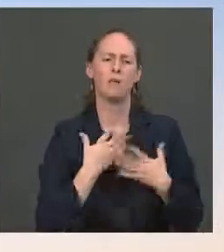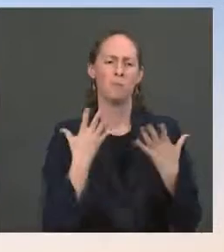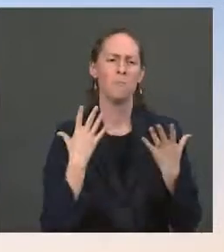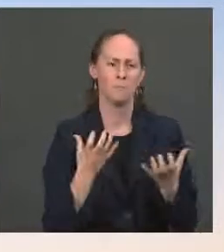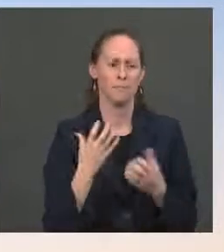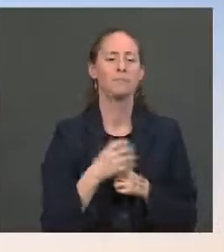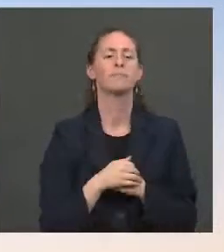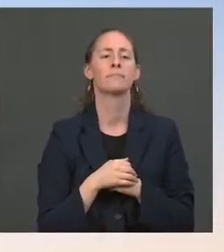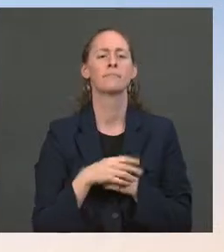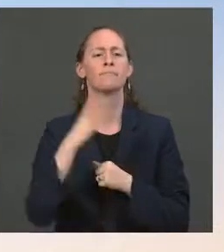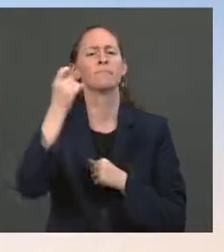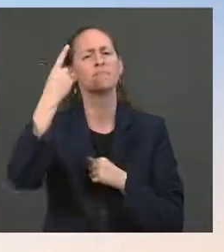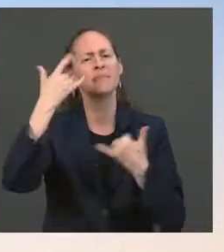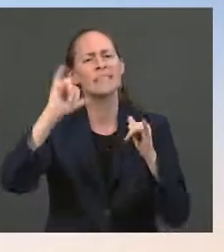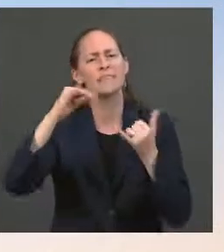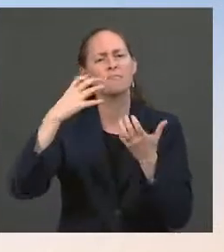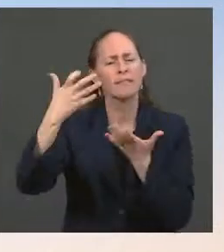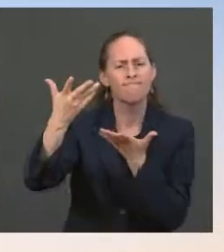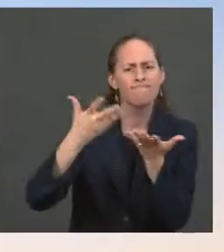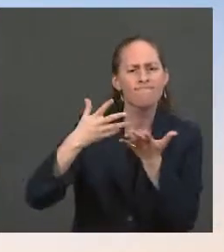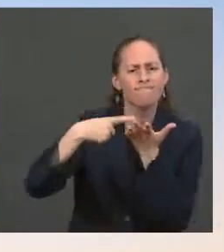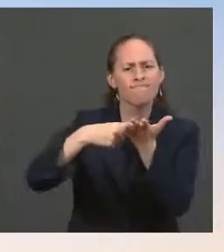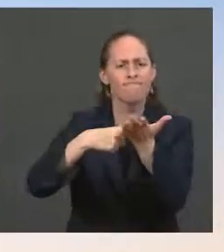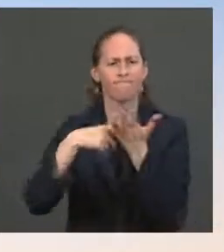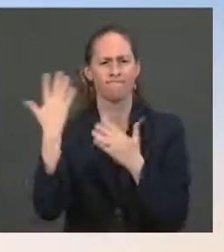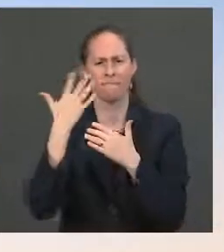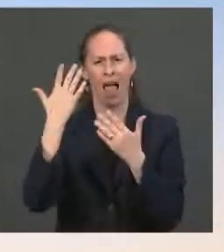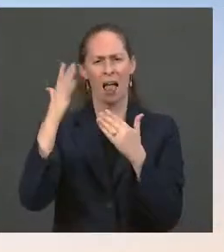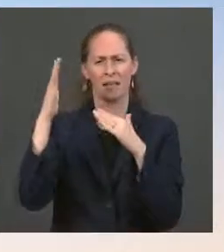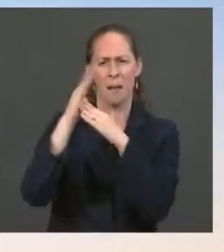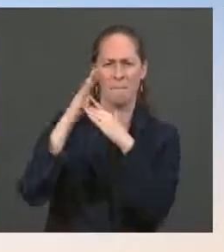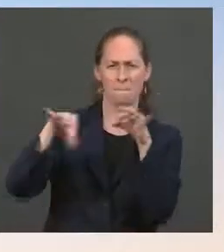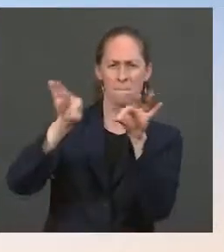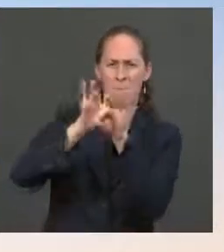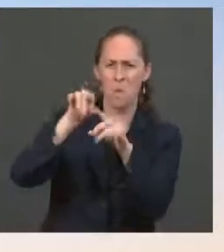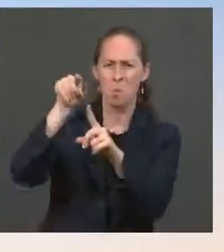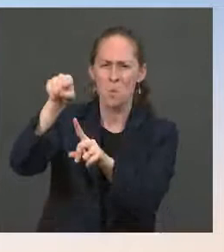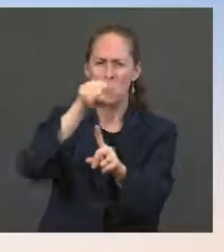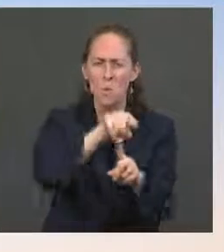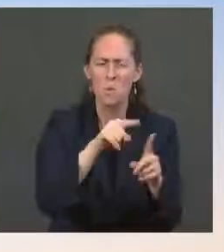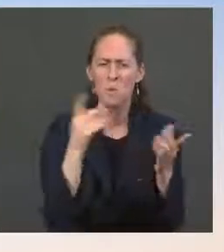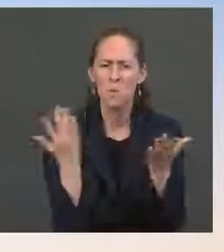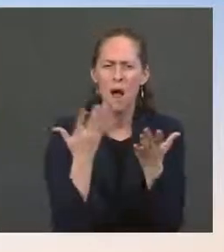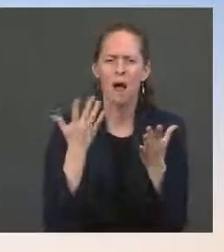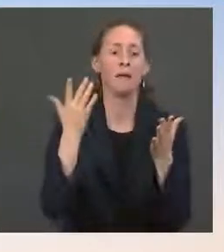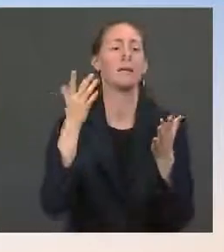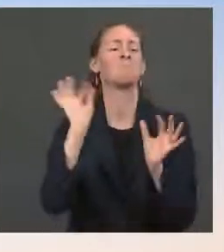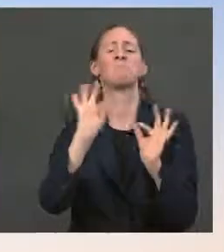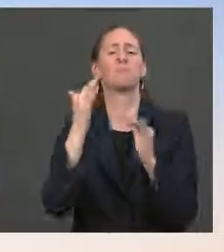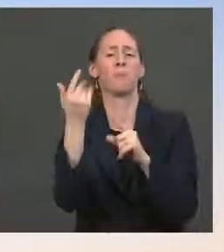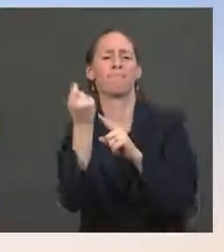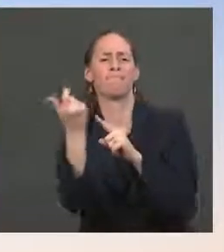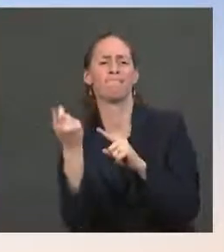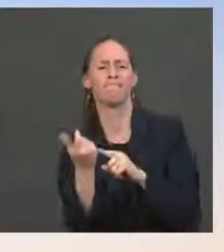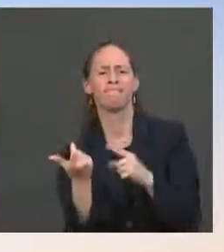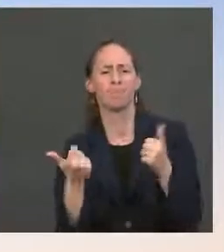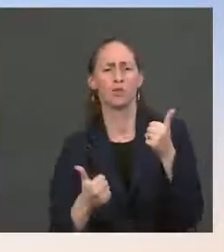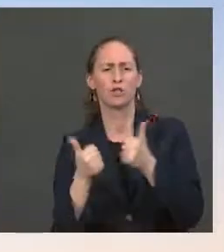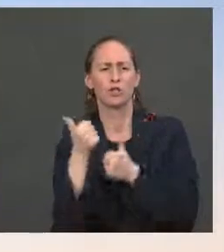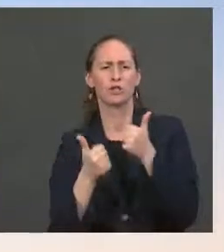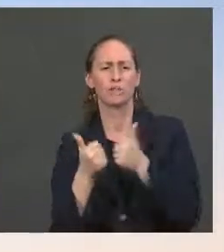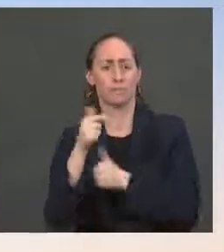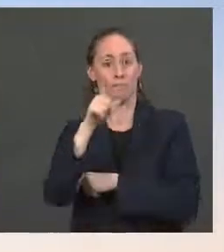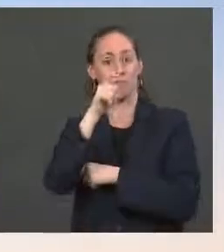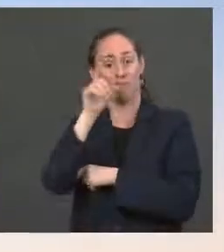hear from everybody on what their top lines are and what their priorities are. These were his initial proposals, right? So really, this is a